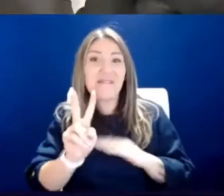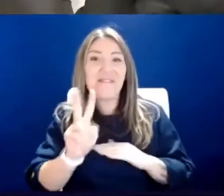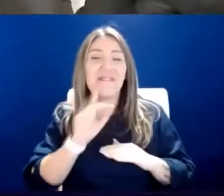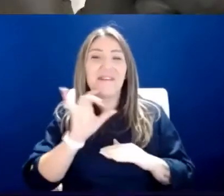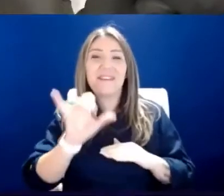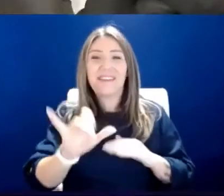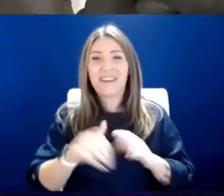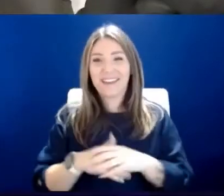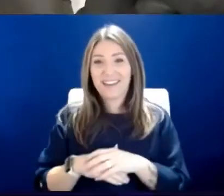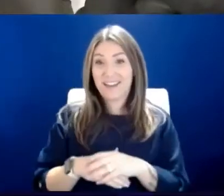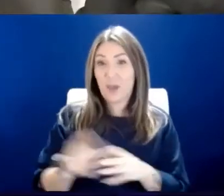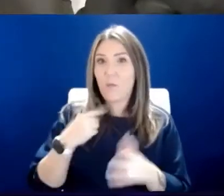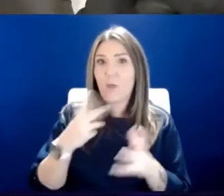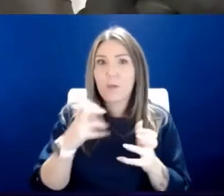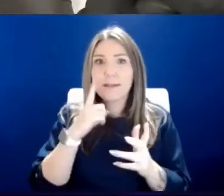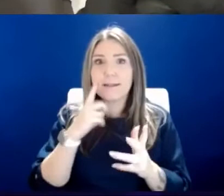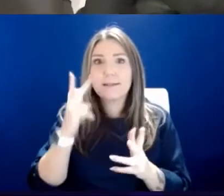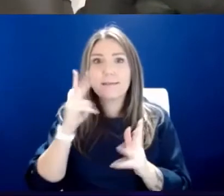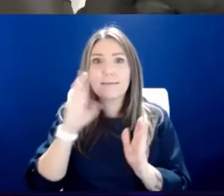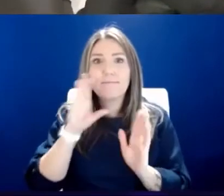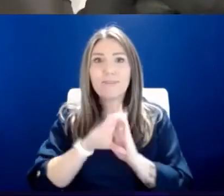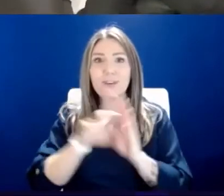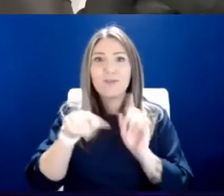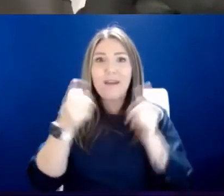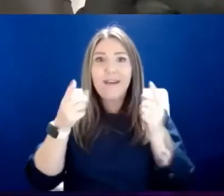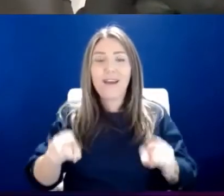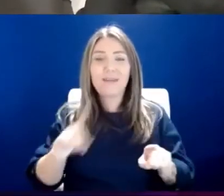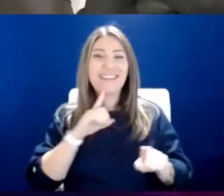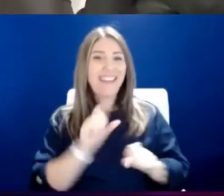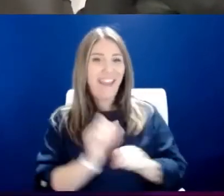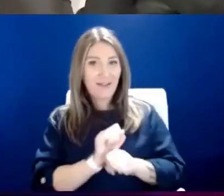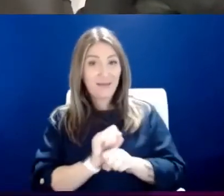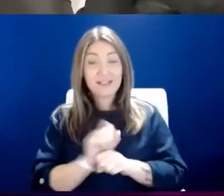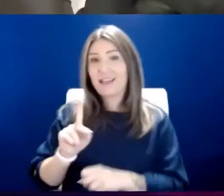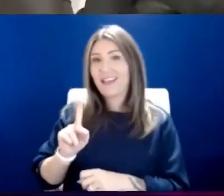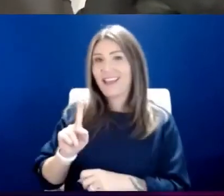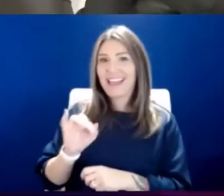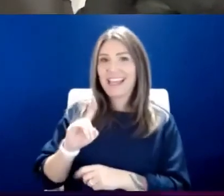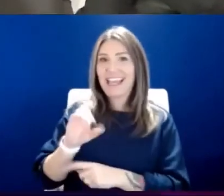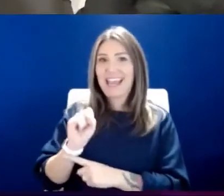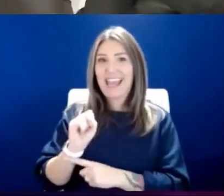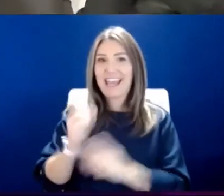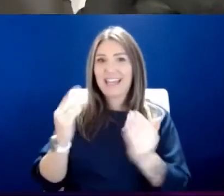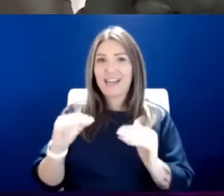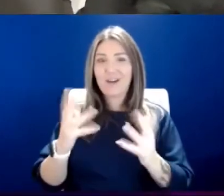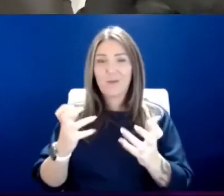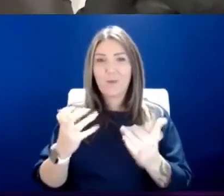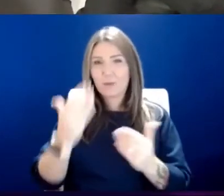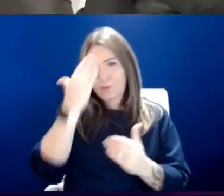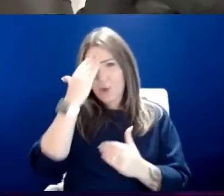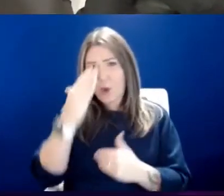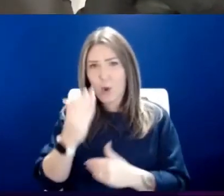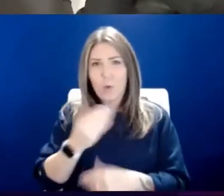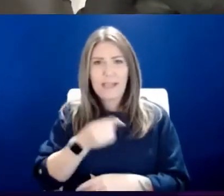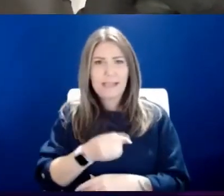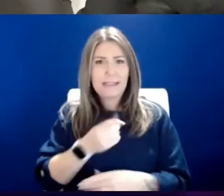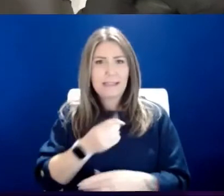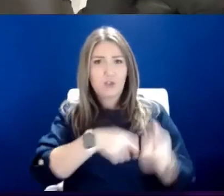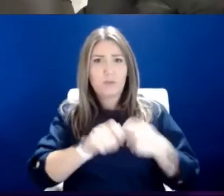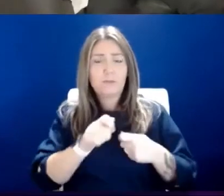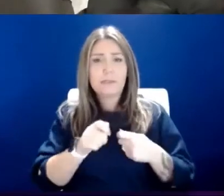to see pictures when that yes, happens. absolutely. Katie would like to know, does Gary's transplant cure his